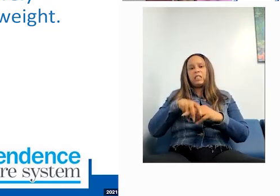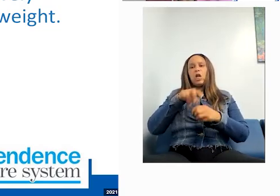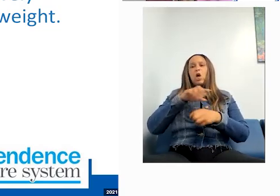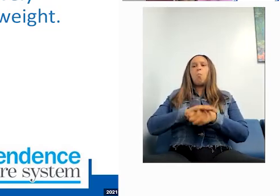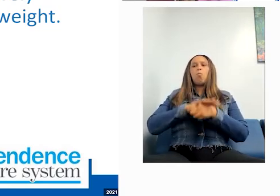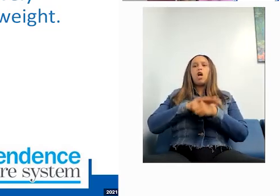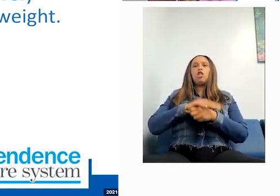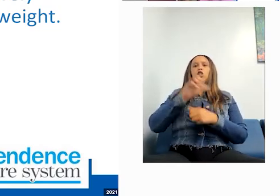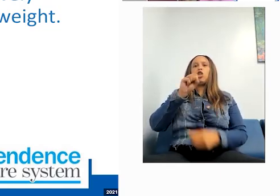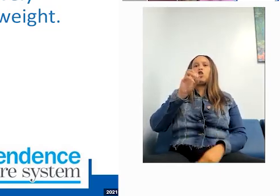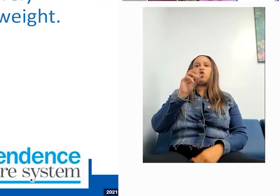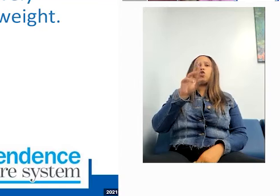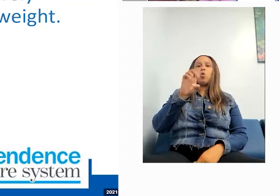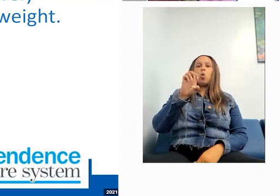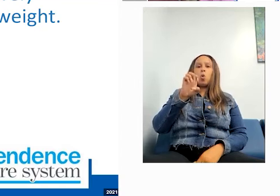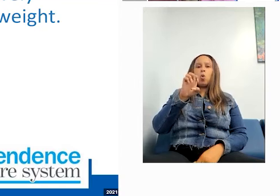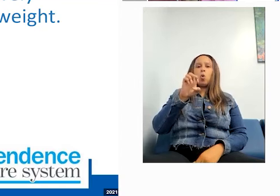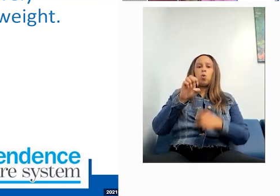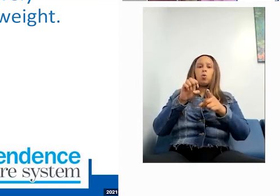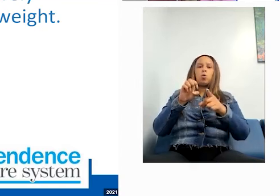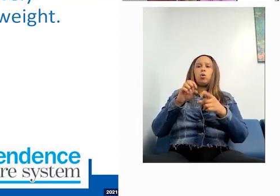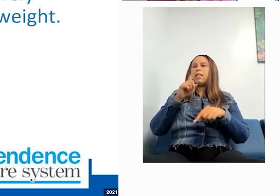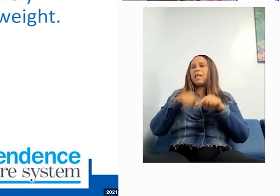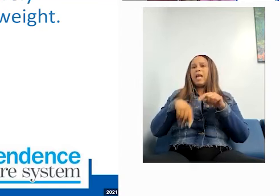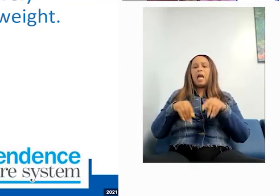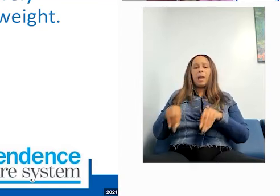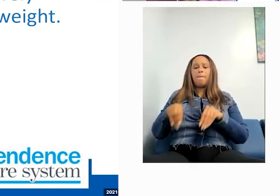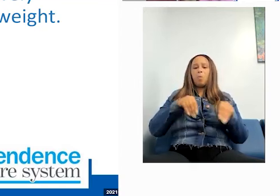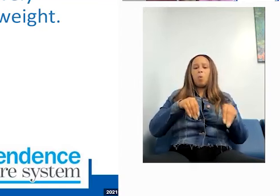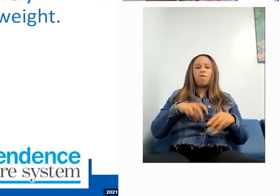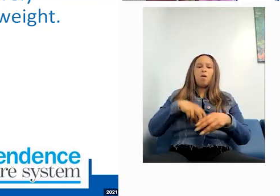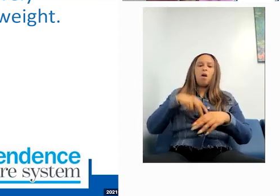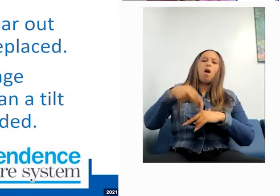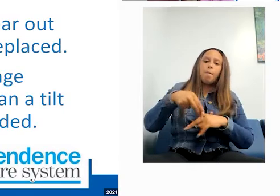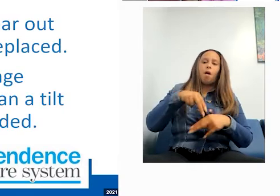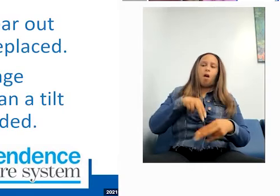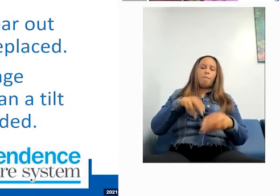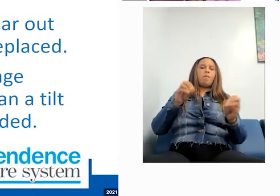a gentleman sitting without the ability to effectively change his own weight.